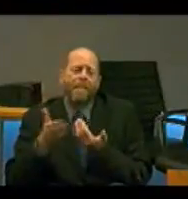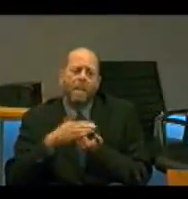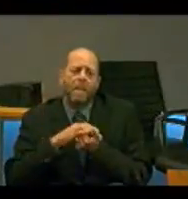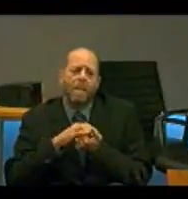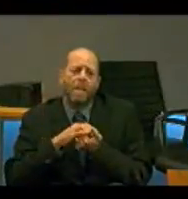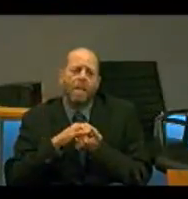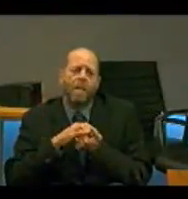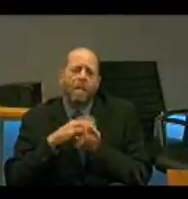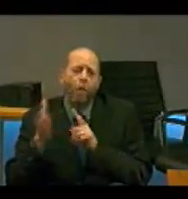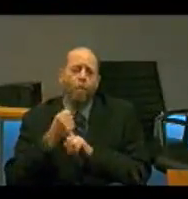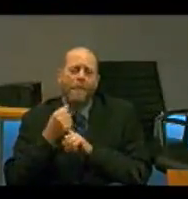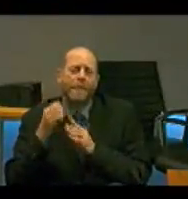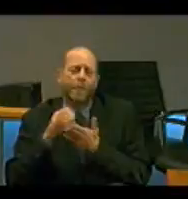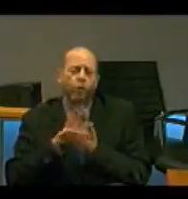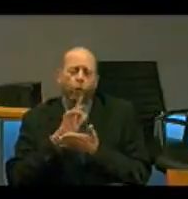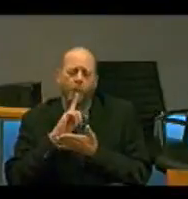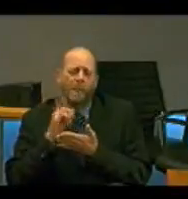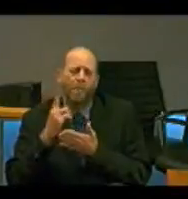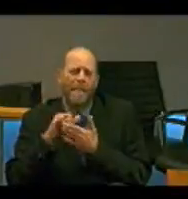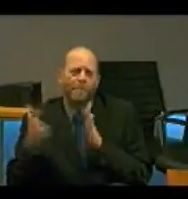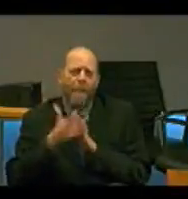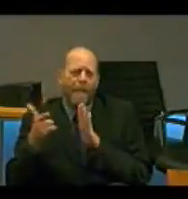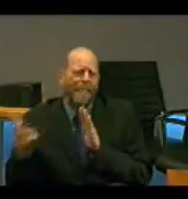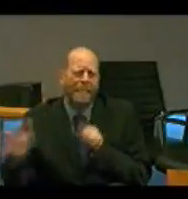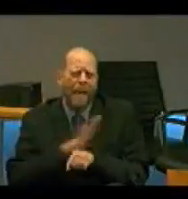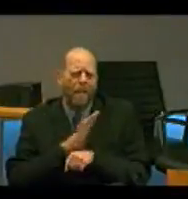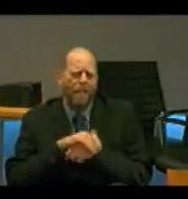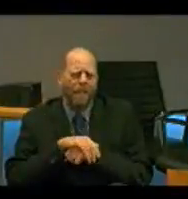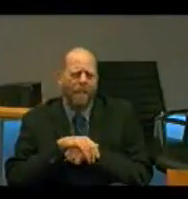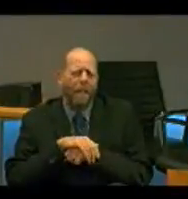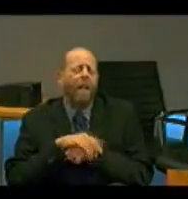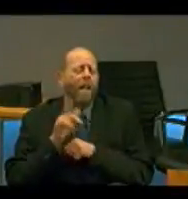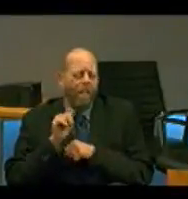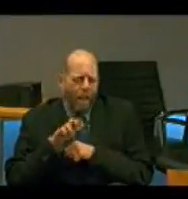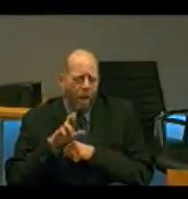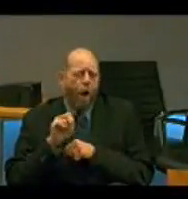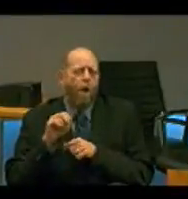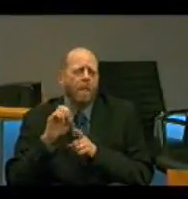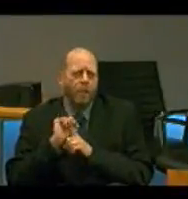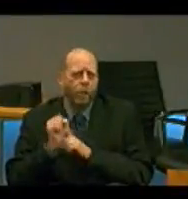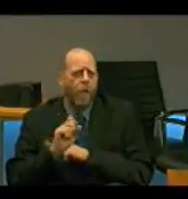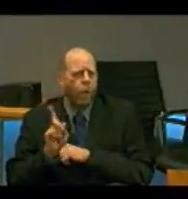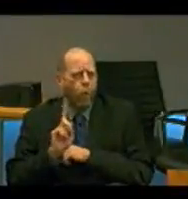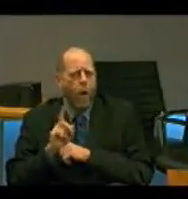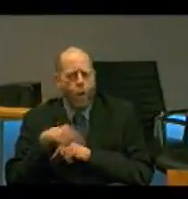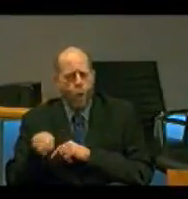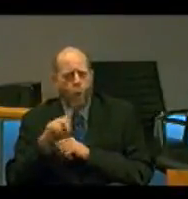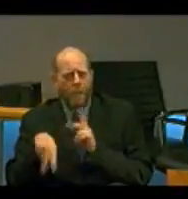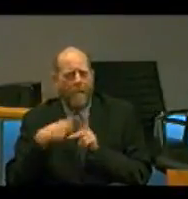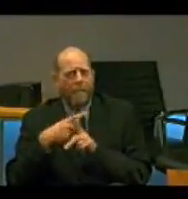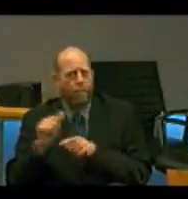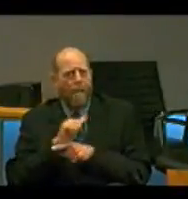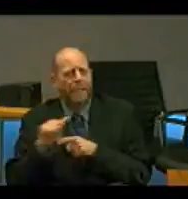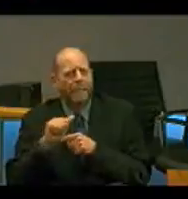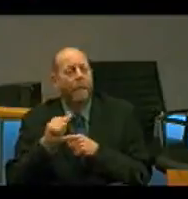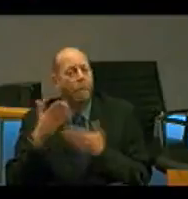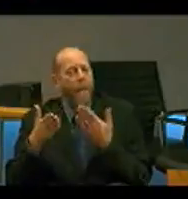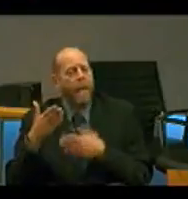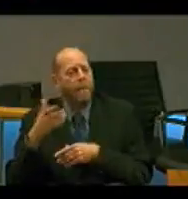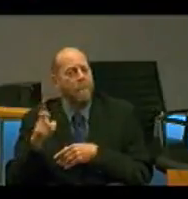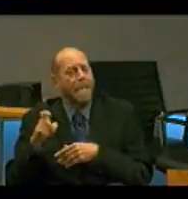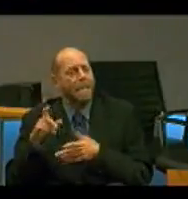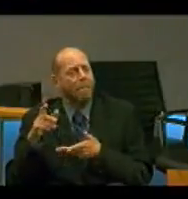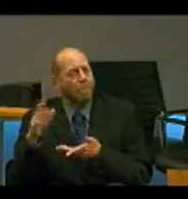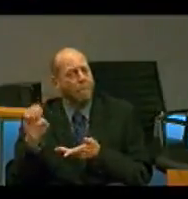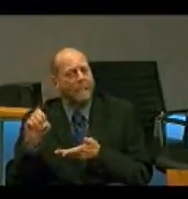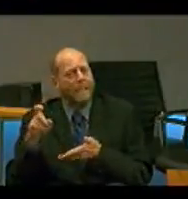schools is something that is banned entirely. There are instances in which those kinds of practices may well be